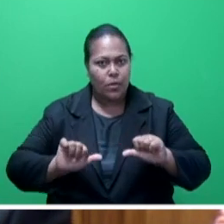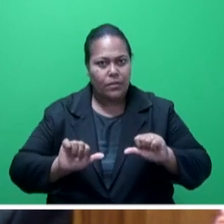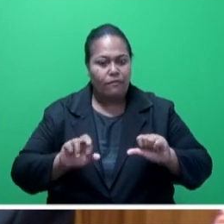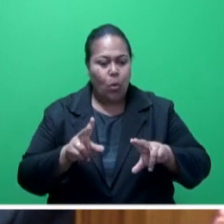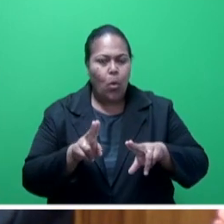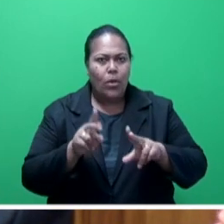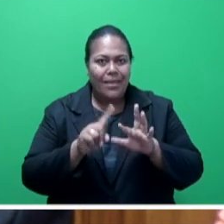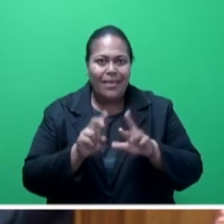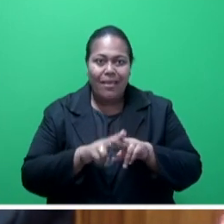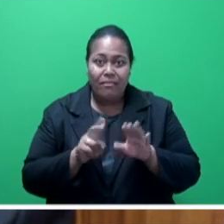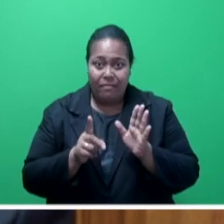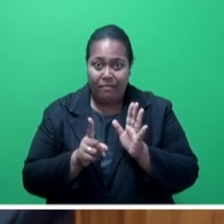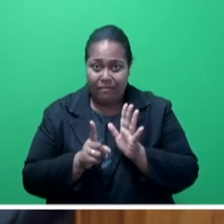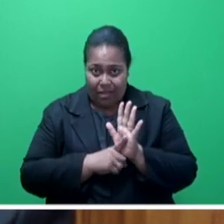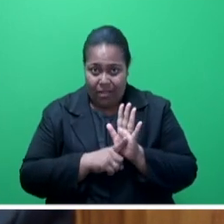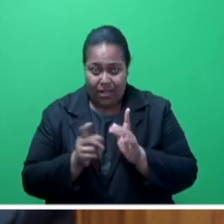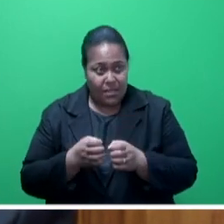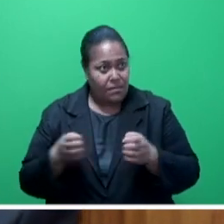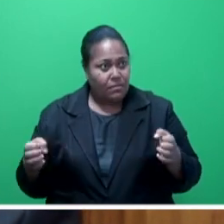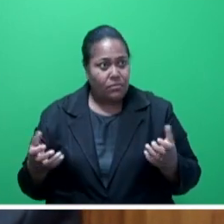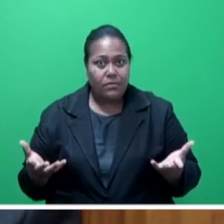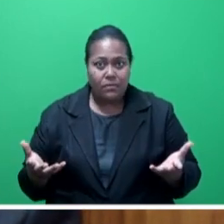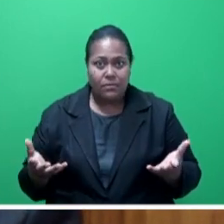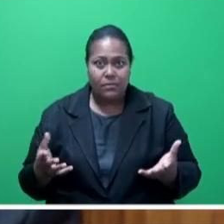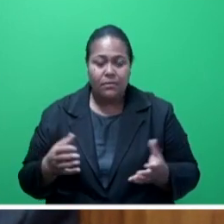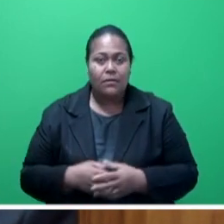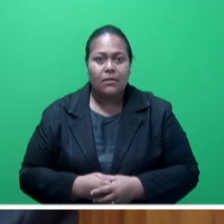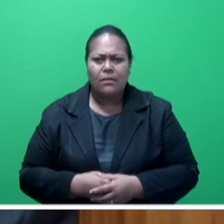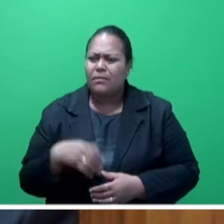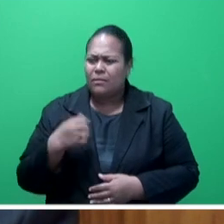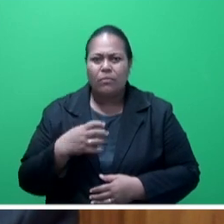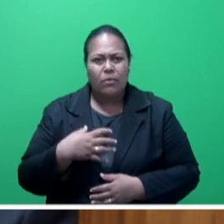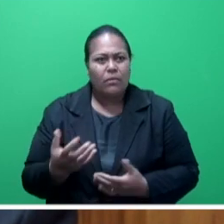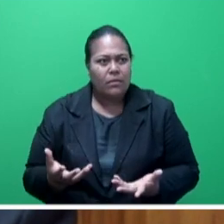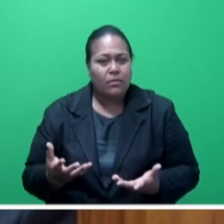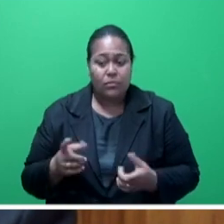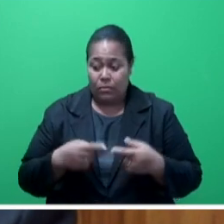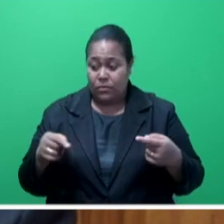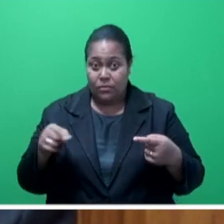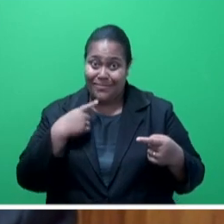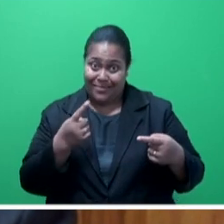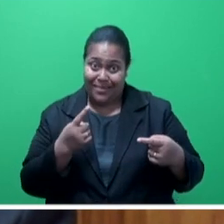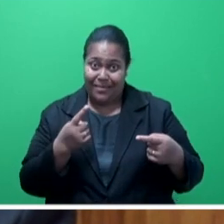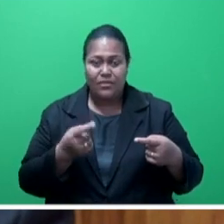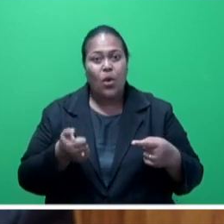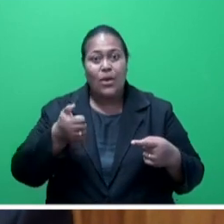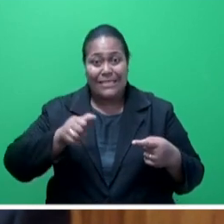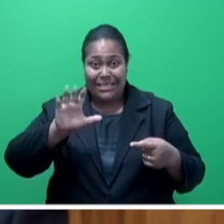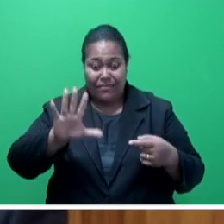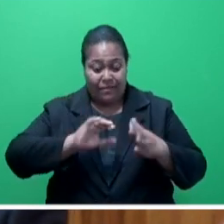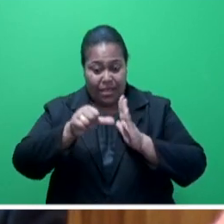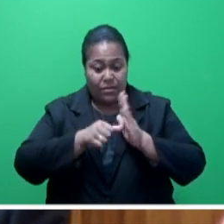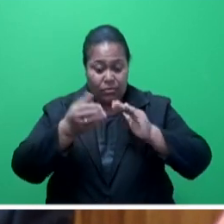No more. No more. Is the opposition saying that all above the age of 65 who are getting a